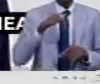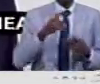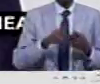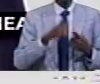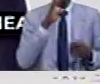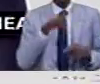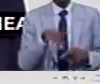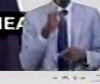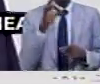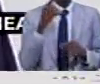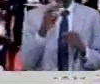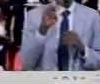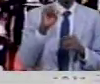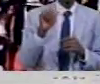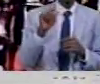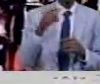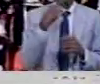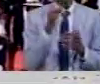is in heaven.